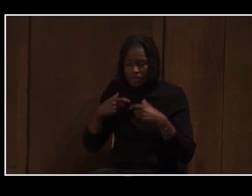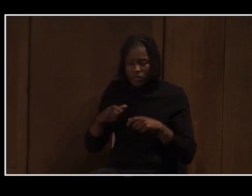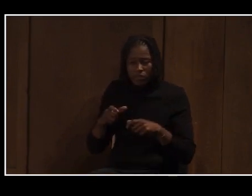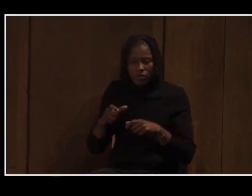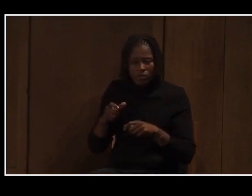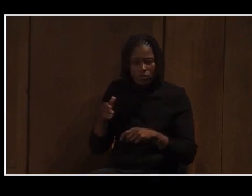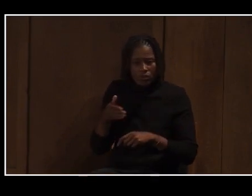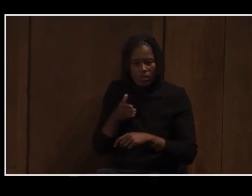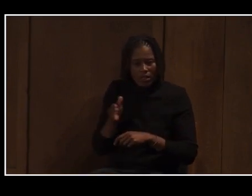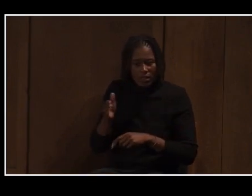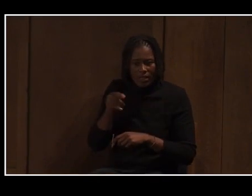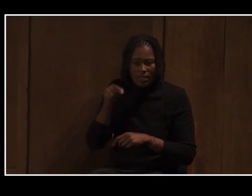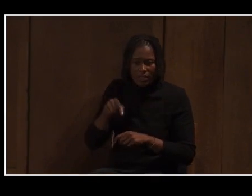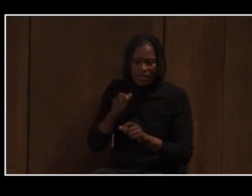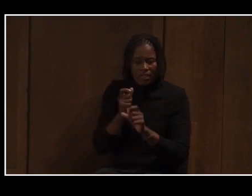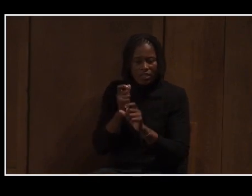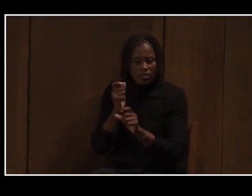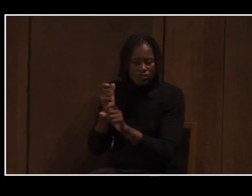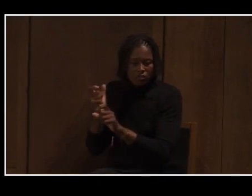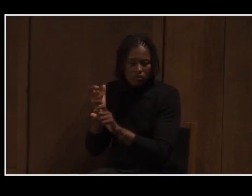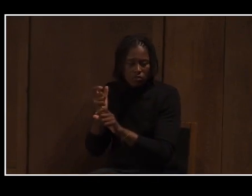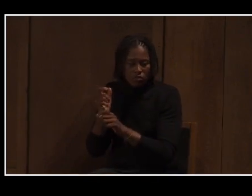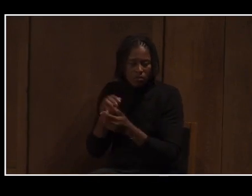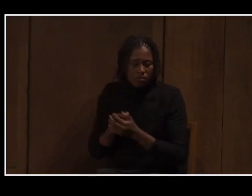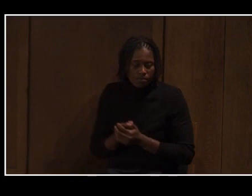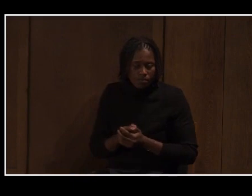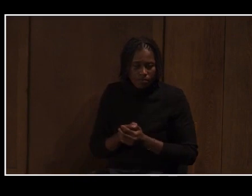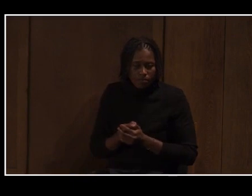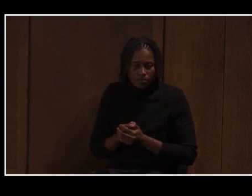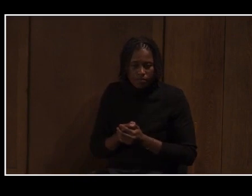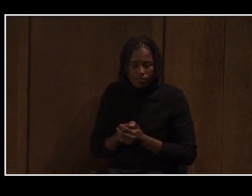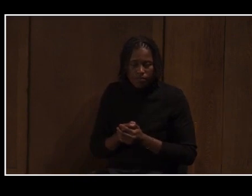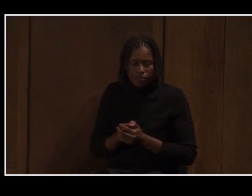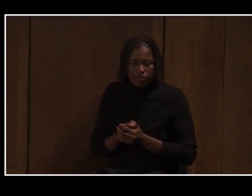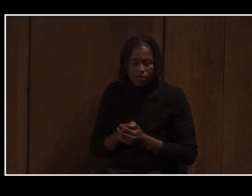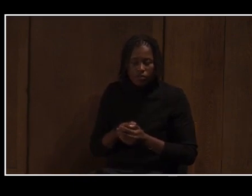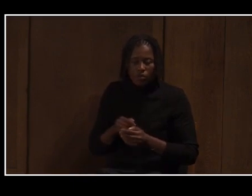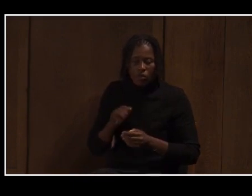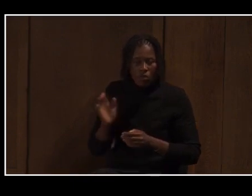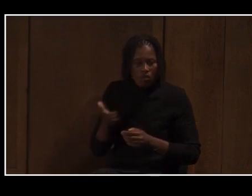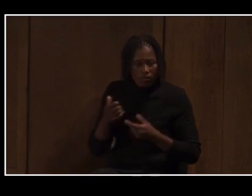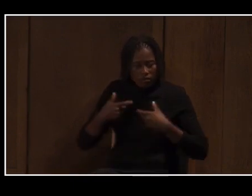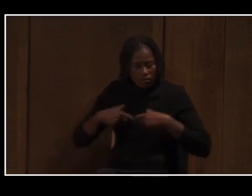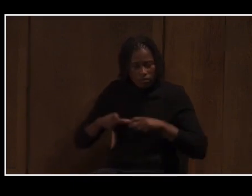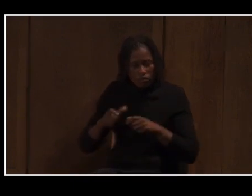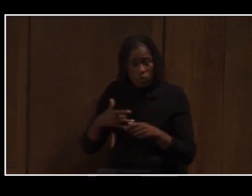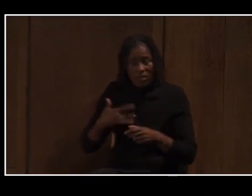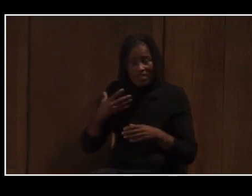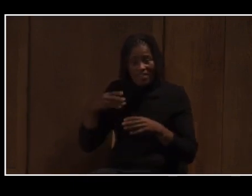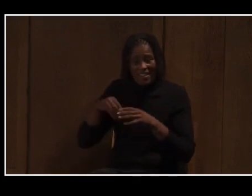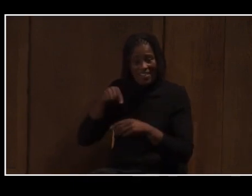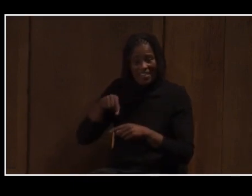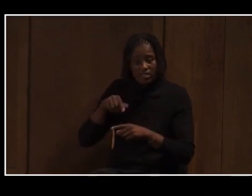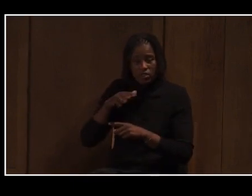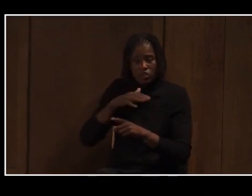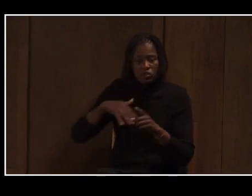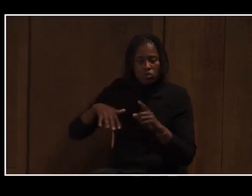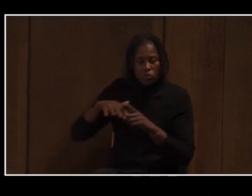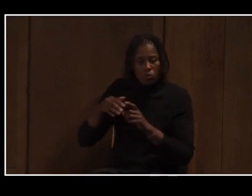or those of us who hold genetic memory of being studied, and all of us who continue to live in this social experiment